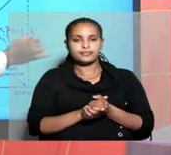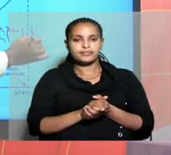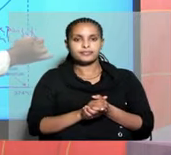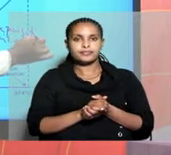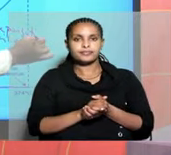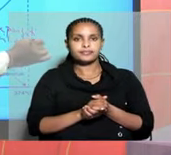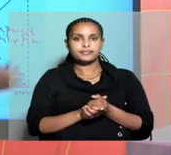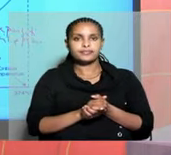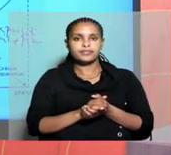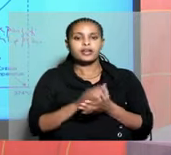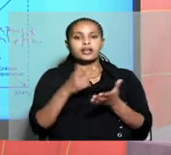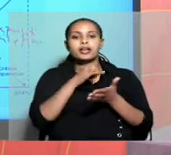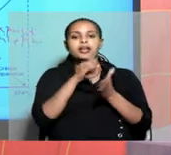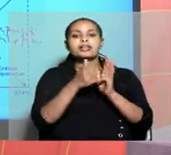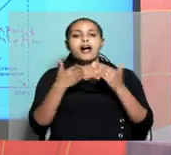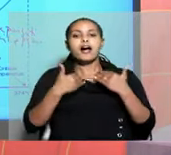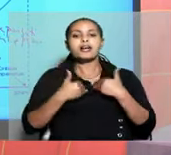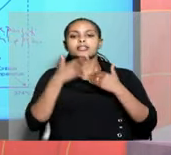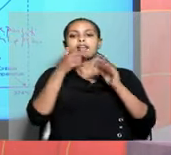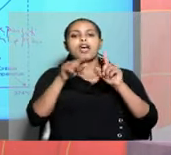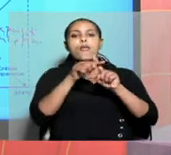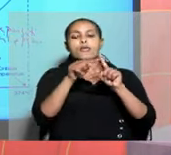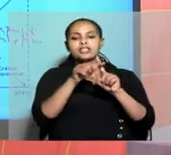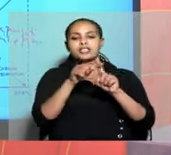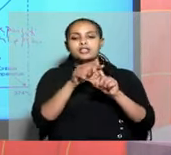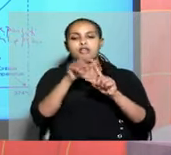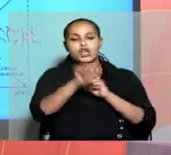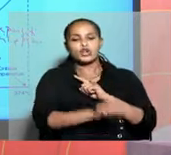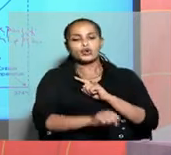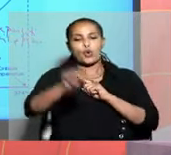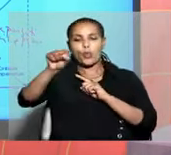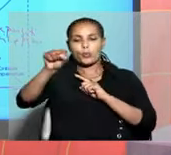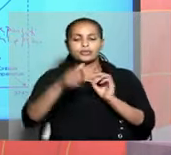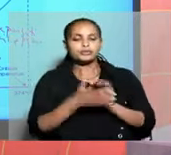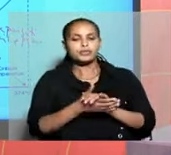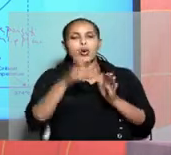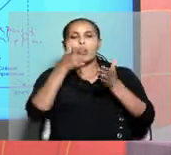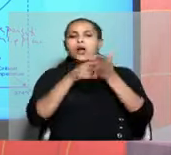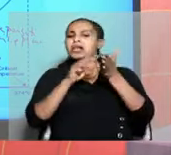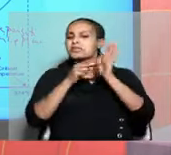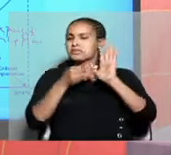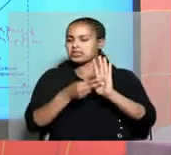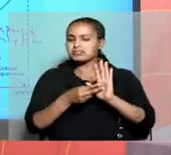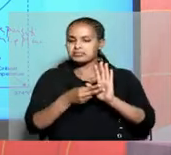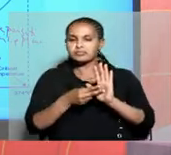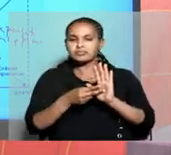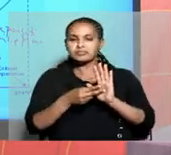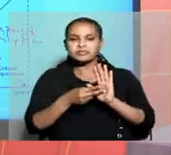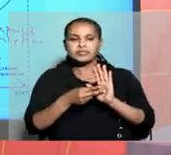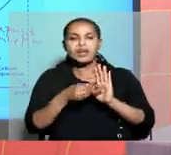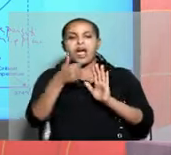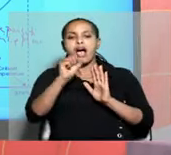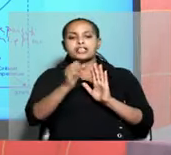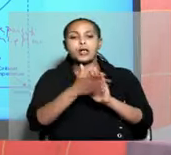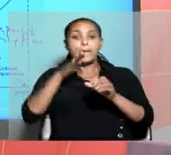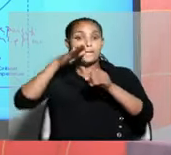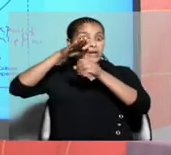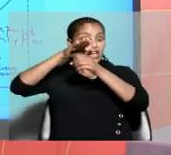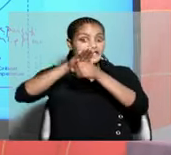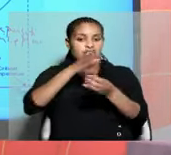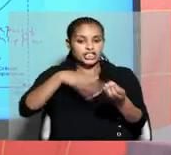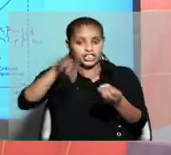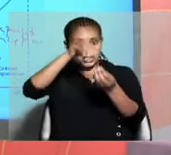point curve. It has a positive slope. What does this mean? As